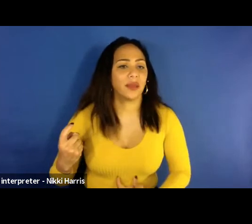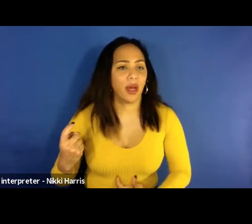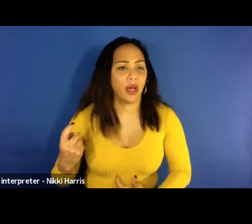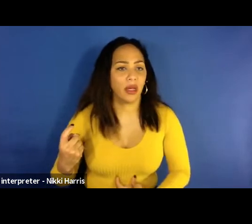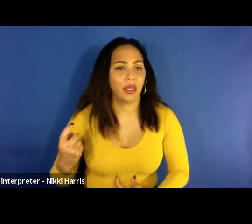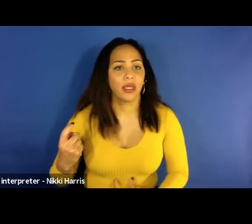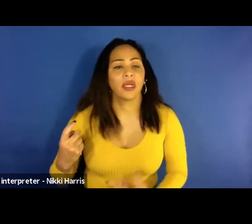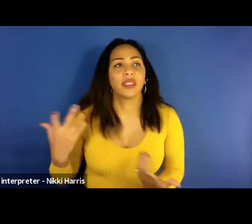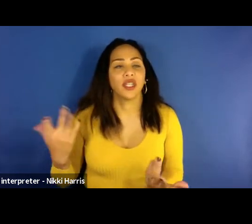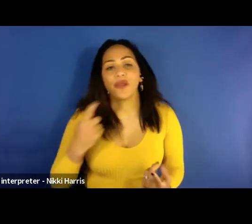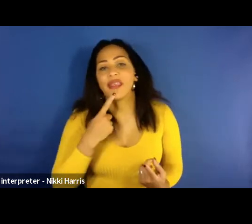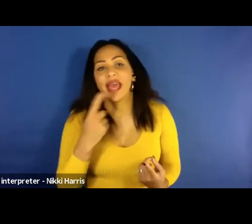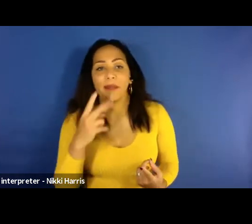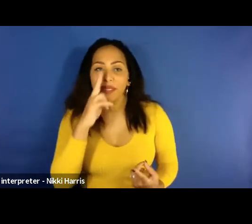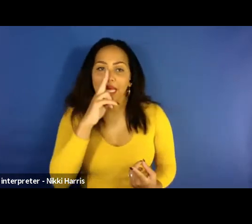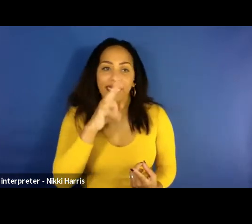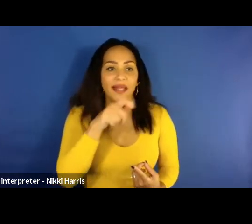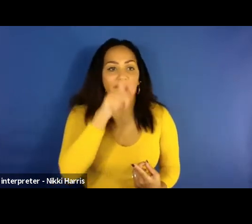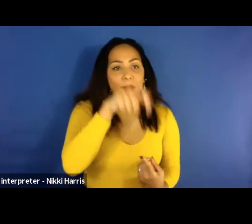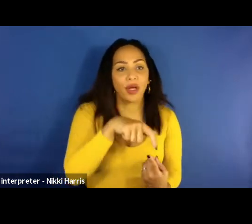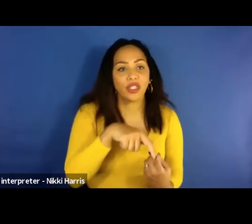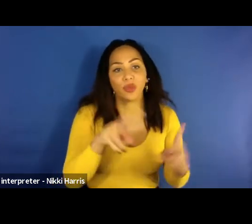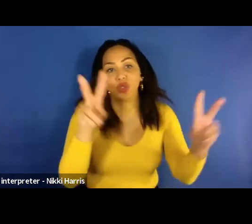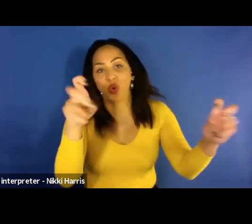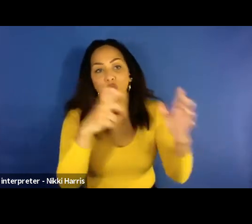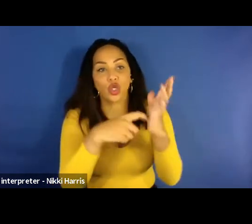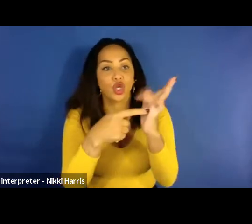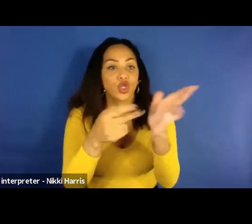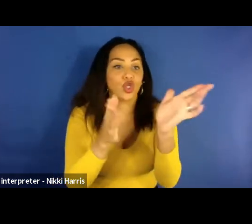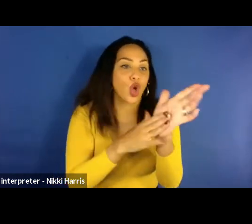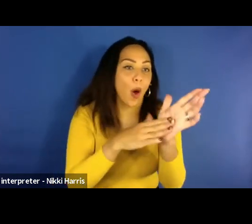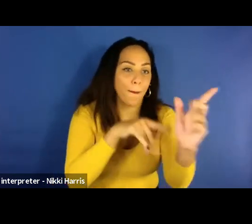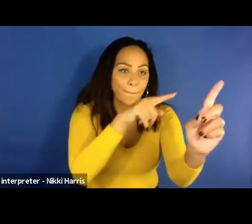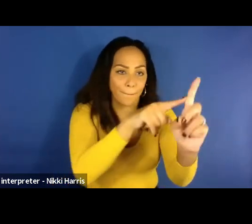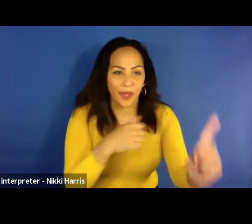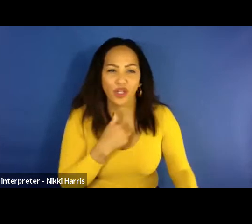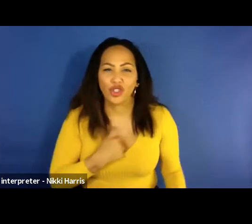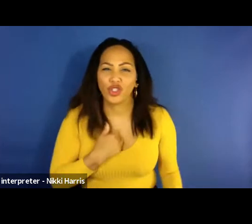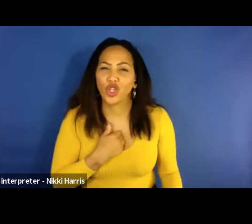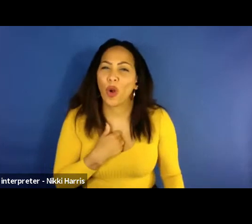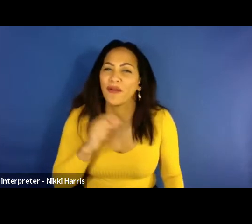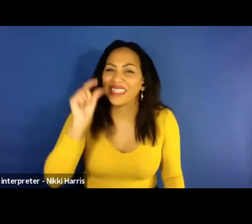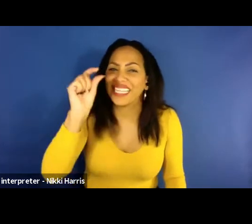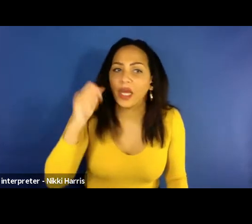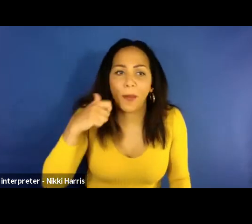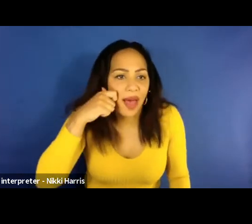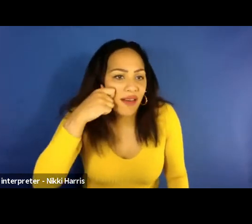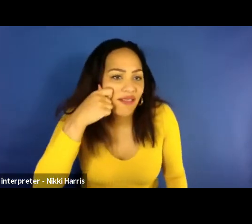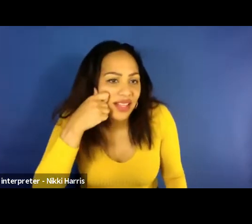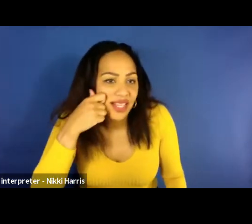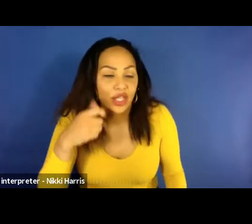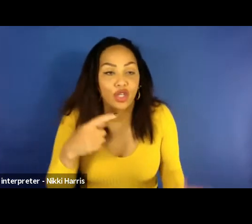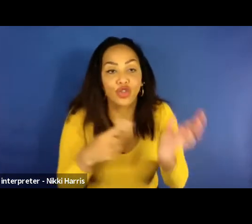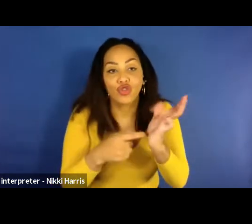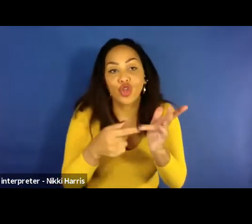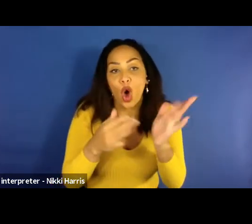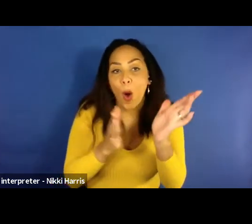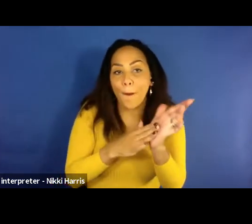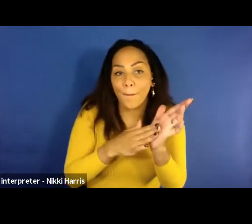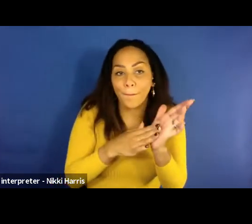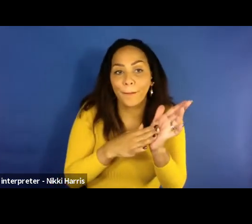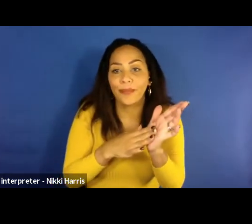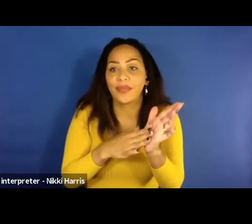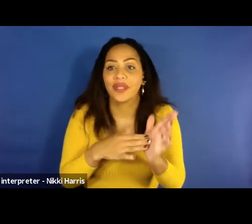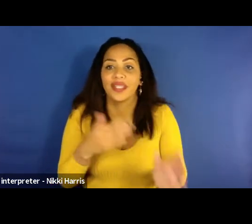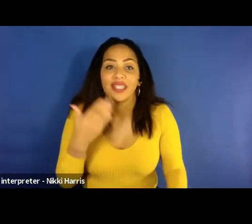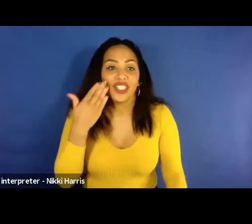Tom. Now, without trying to be very stereotypical about this, and I apologize if this may be offensive, Tom was someone who had just